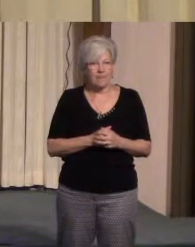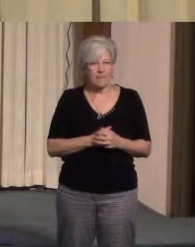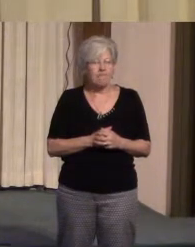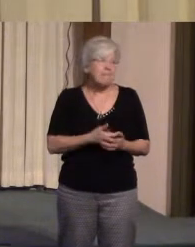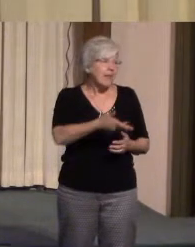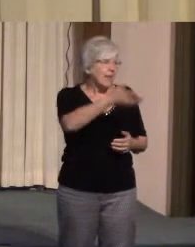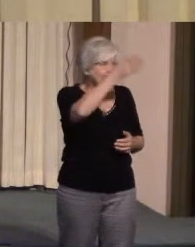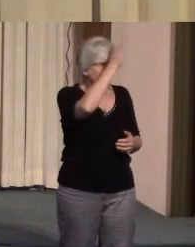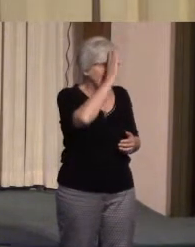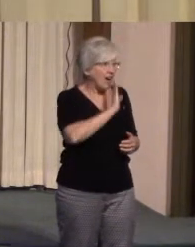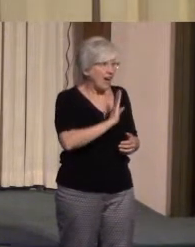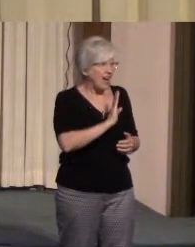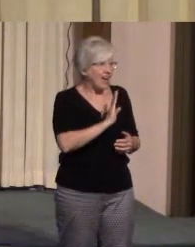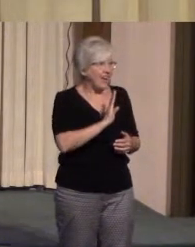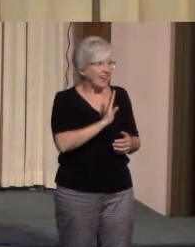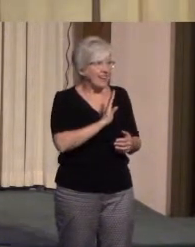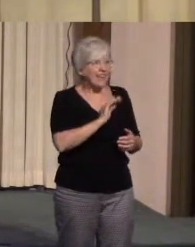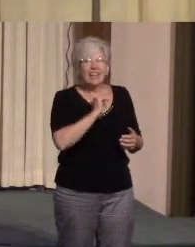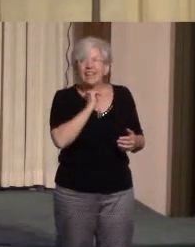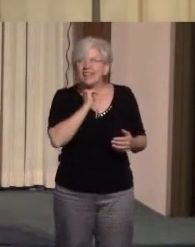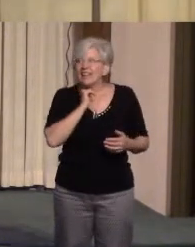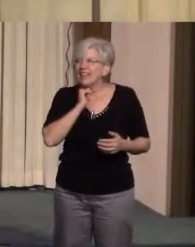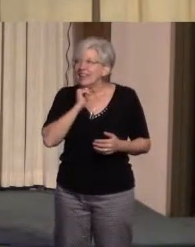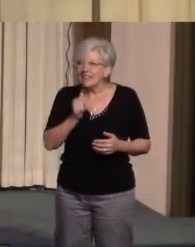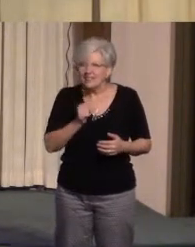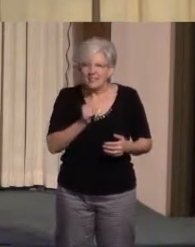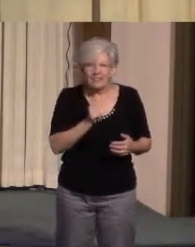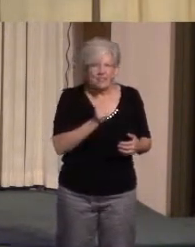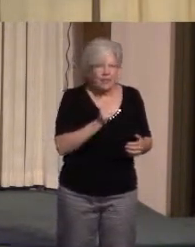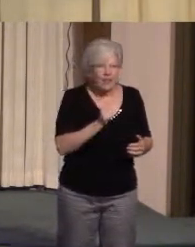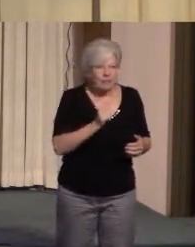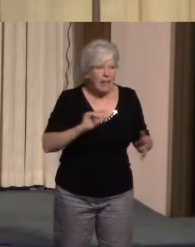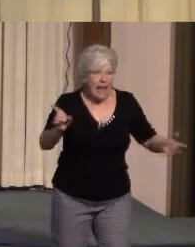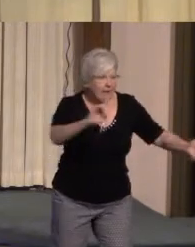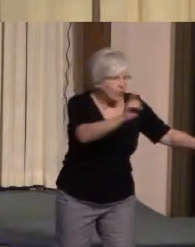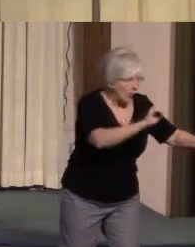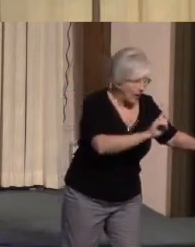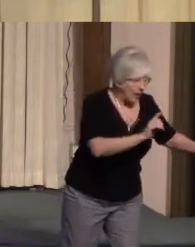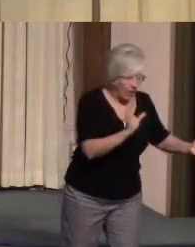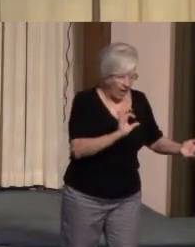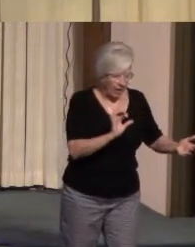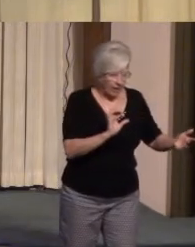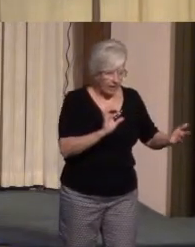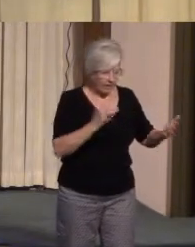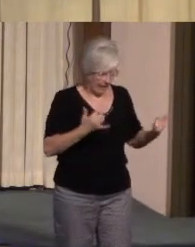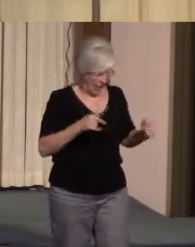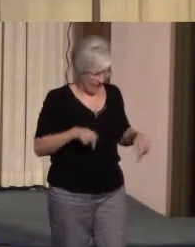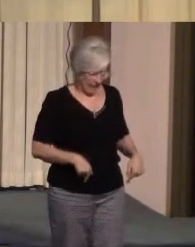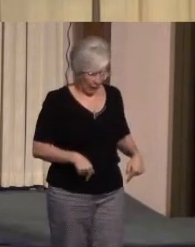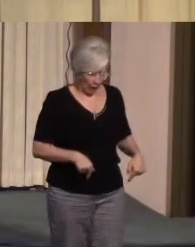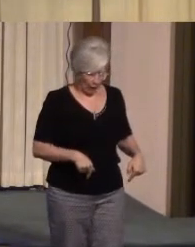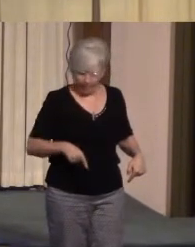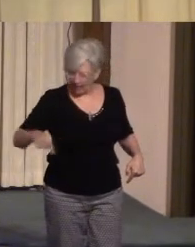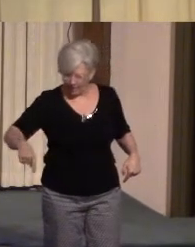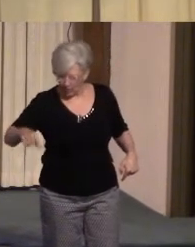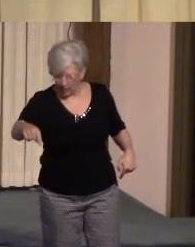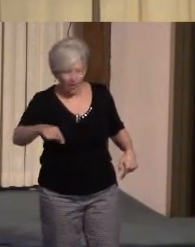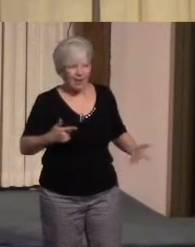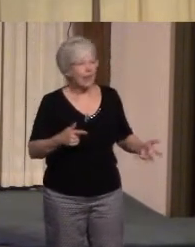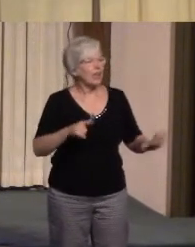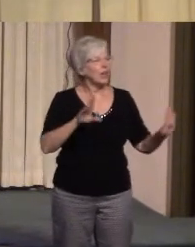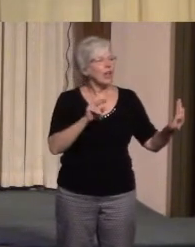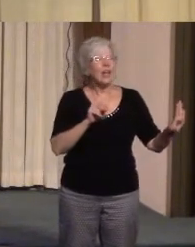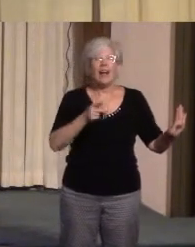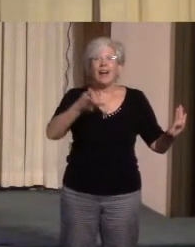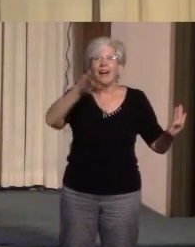God isn't everywhere in the terms of like I'm here and now I'm here and now I'm here, right?